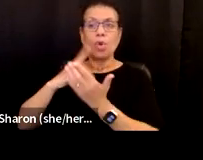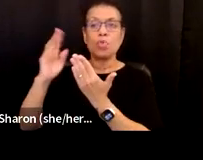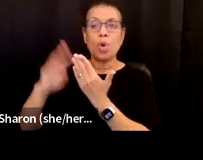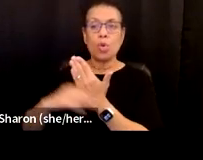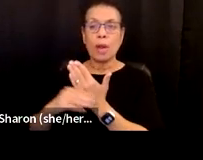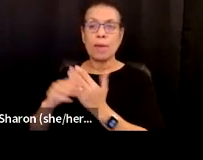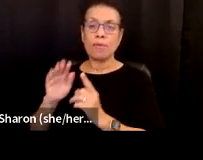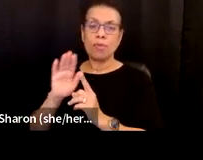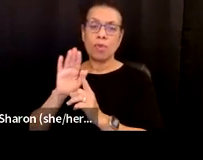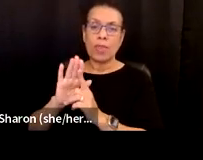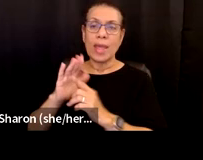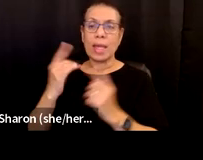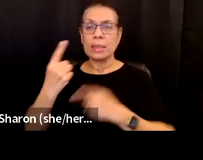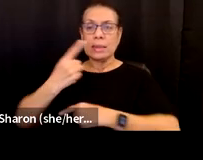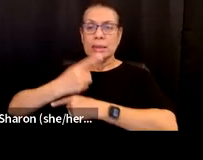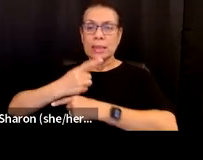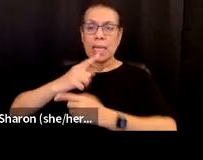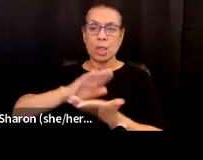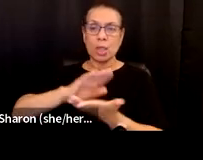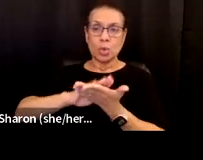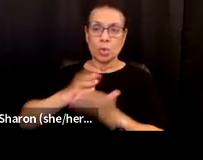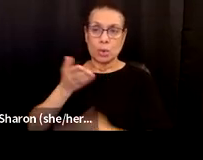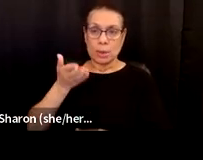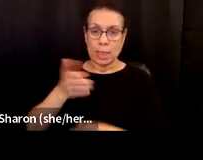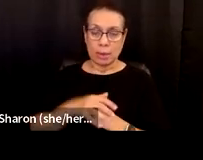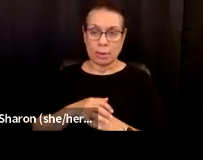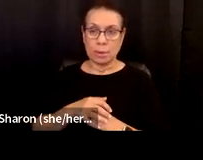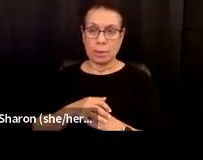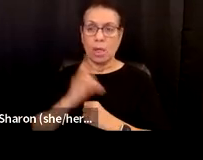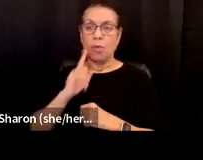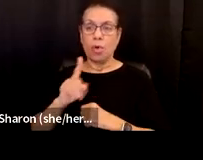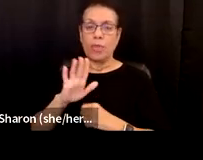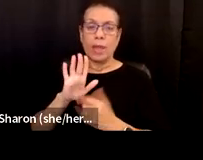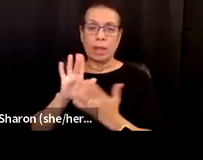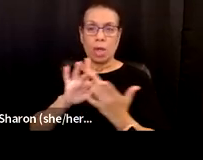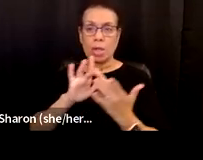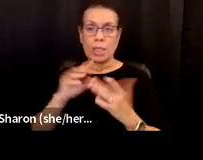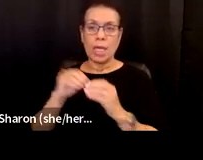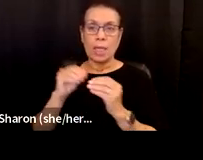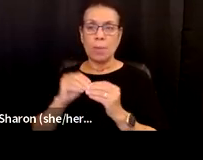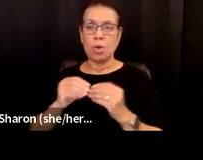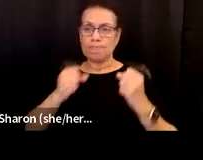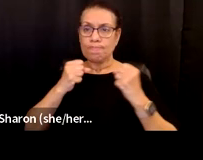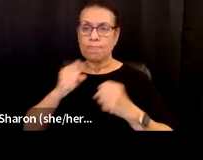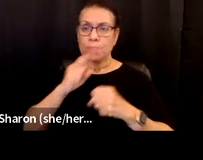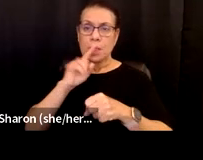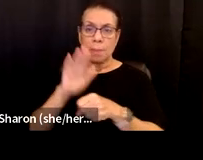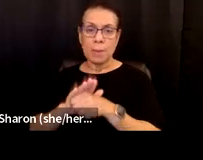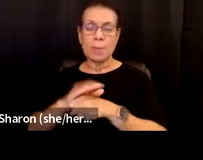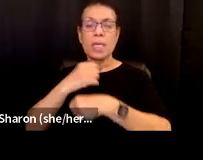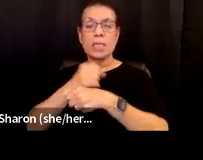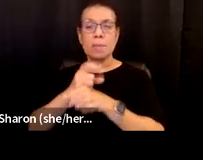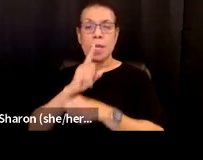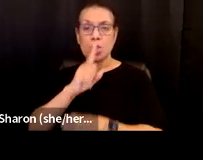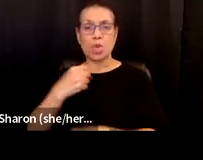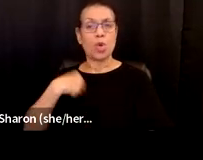therapeutic day students at the mckinley school for their individual contacts and we're super committed to ensure that we respond